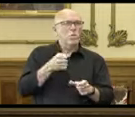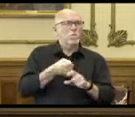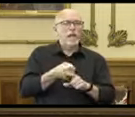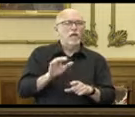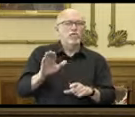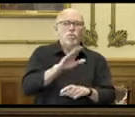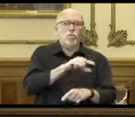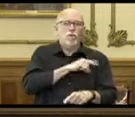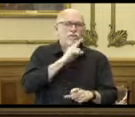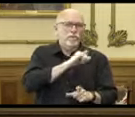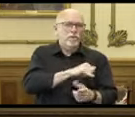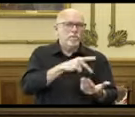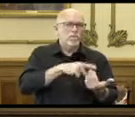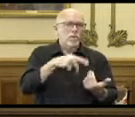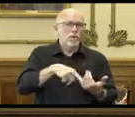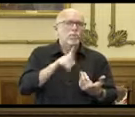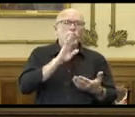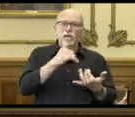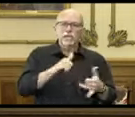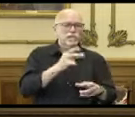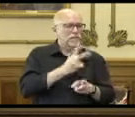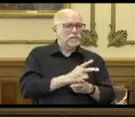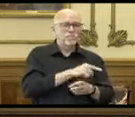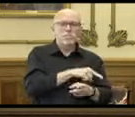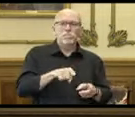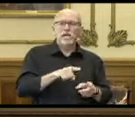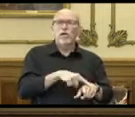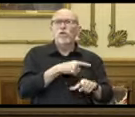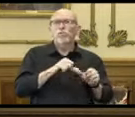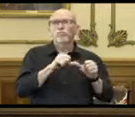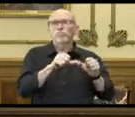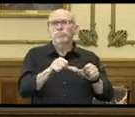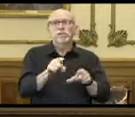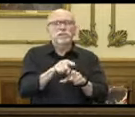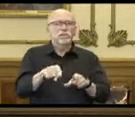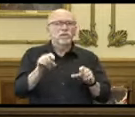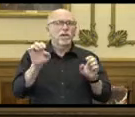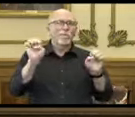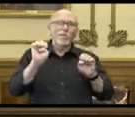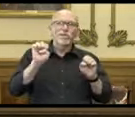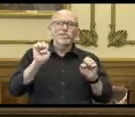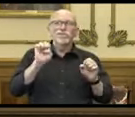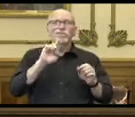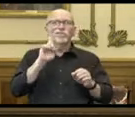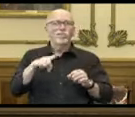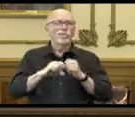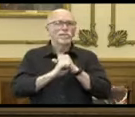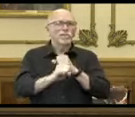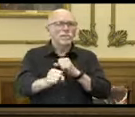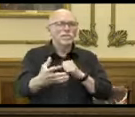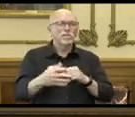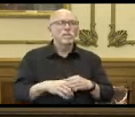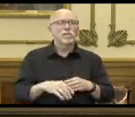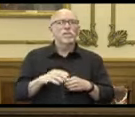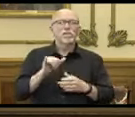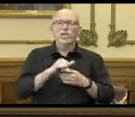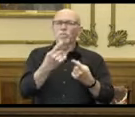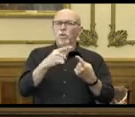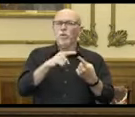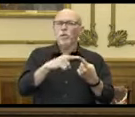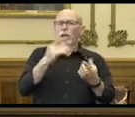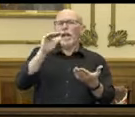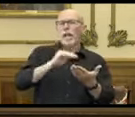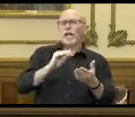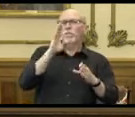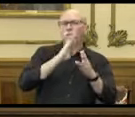those programs. And we will keep those in place for as long as the emergency is extended. So that's one less thing